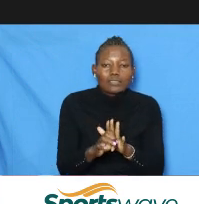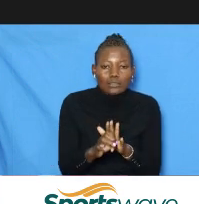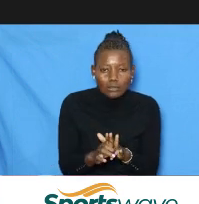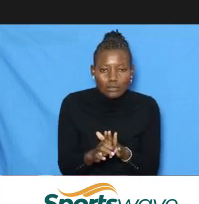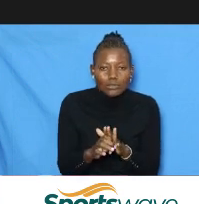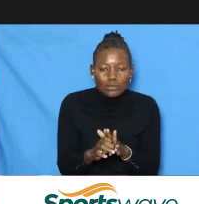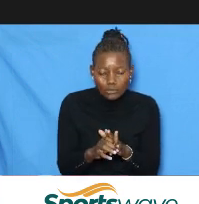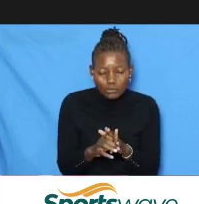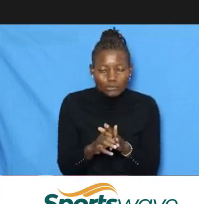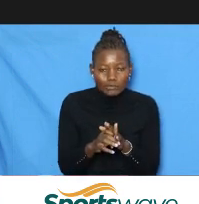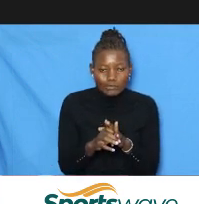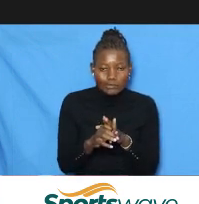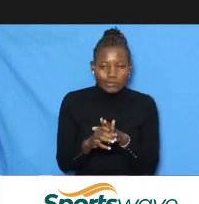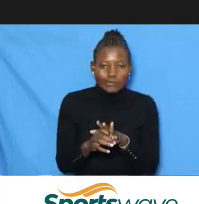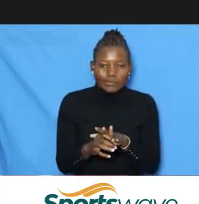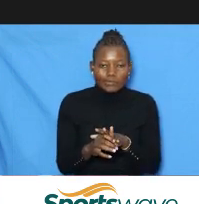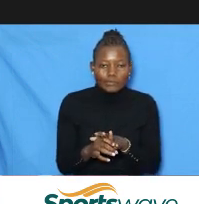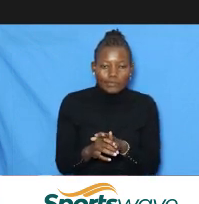any competition,